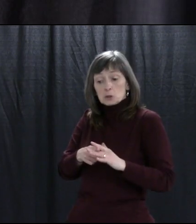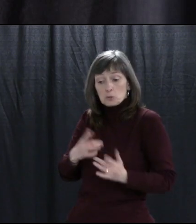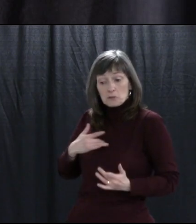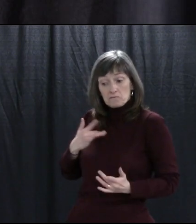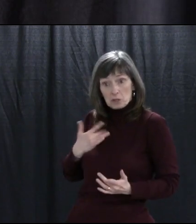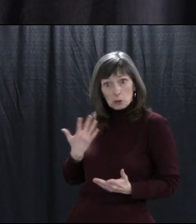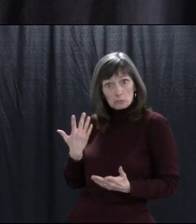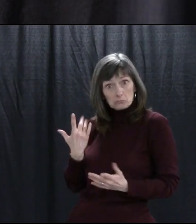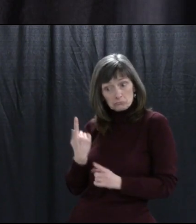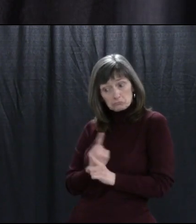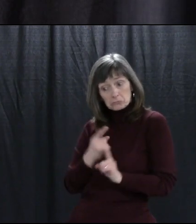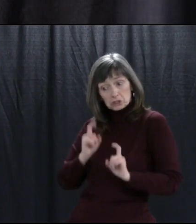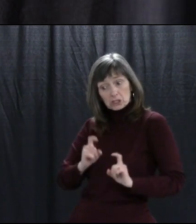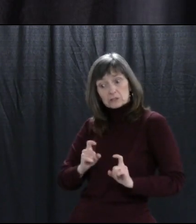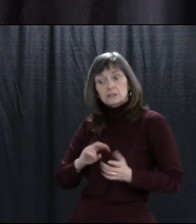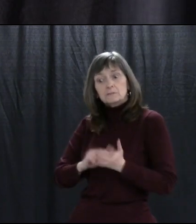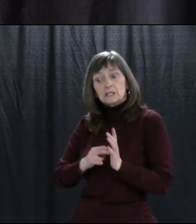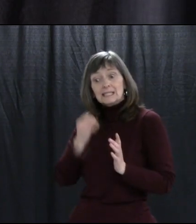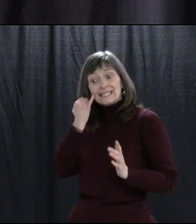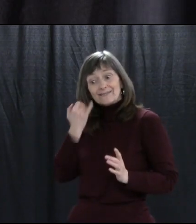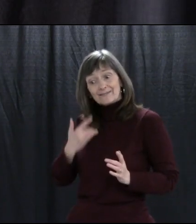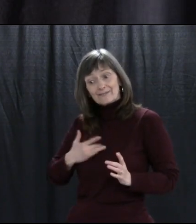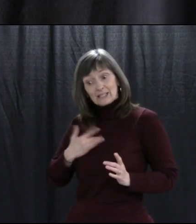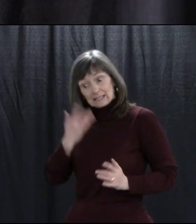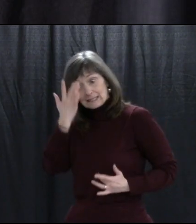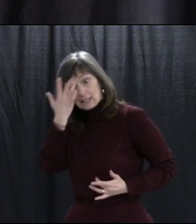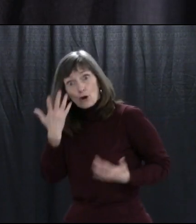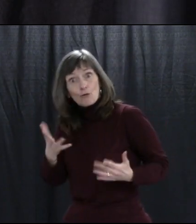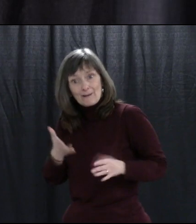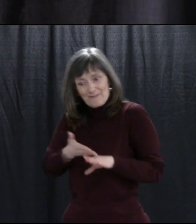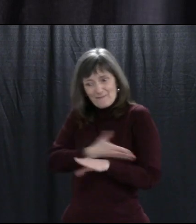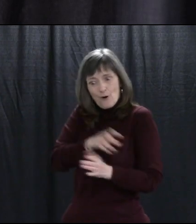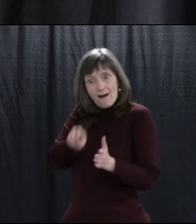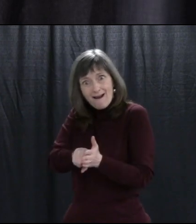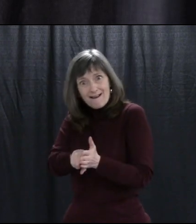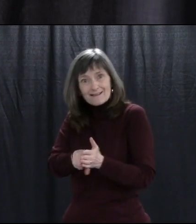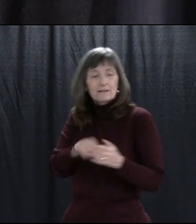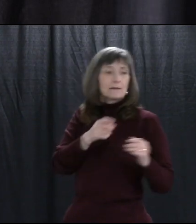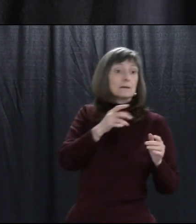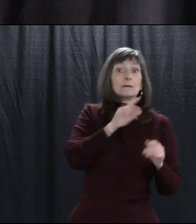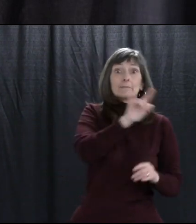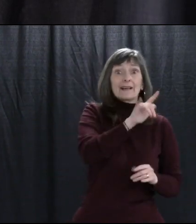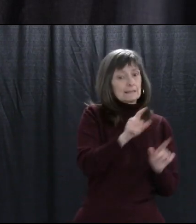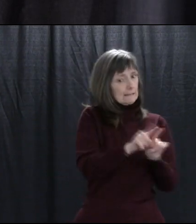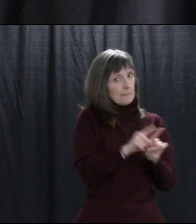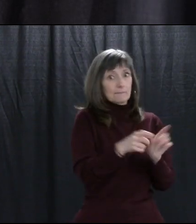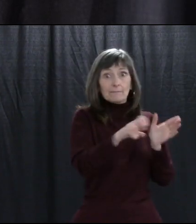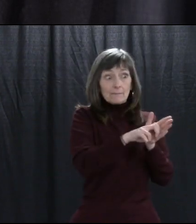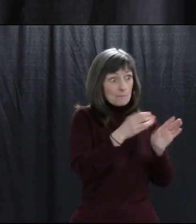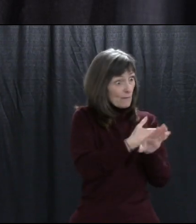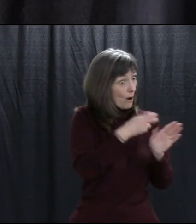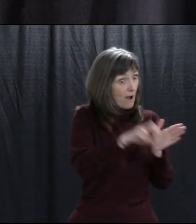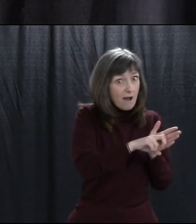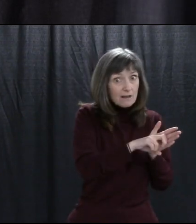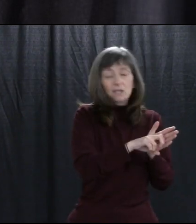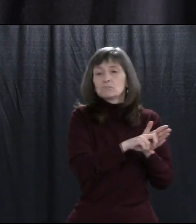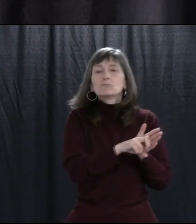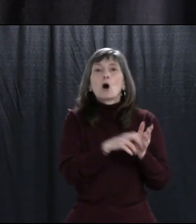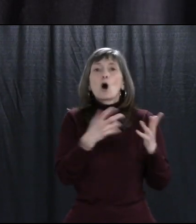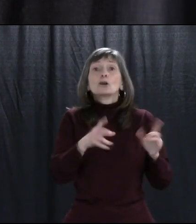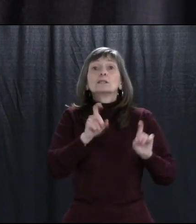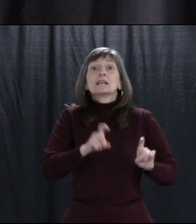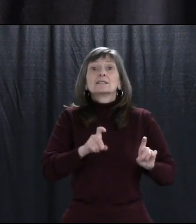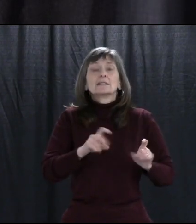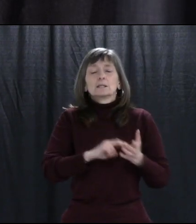we hope, then symptomatic people will simply not get on the planes or on the ferries. Ours will then be a second line of